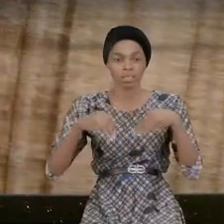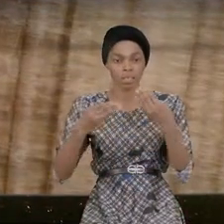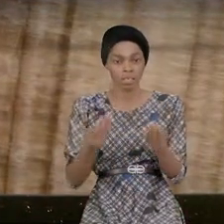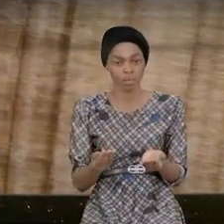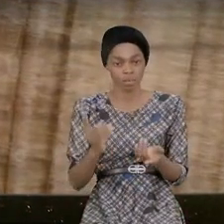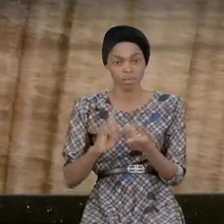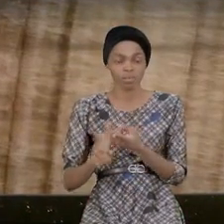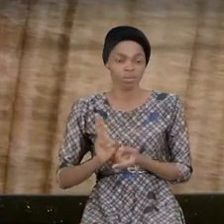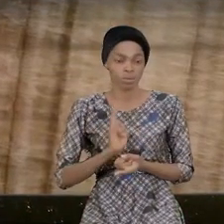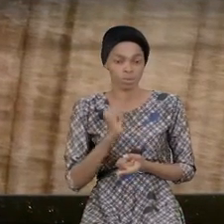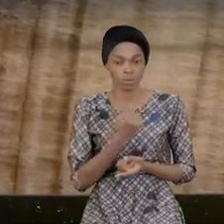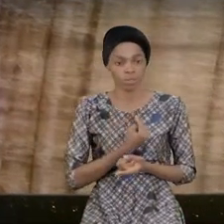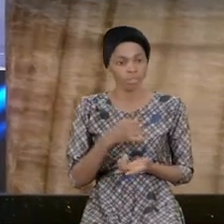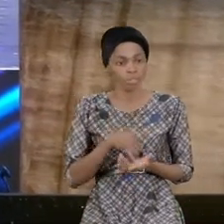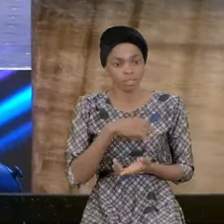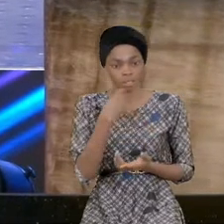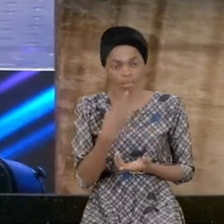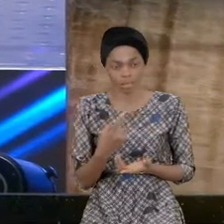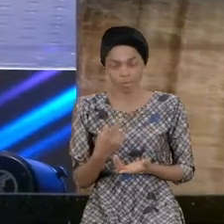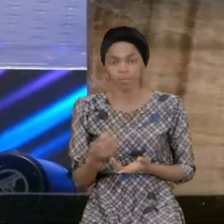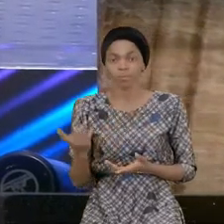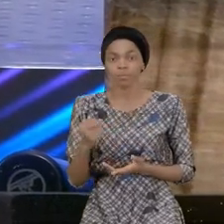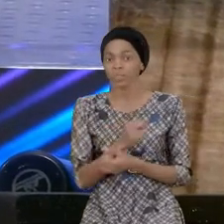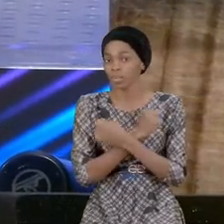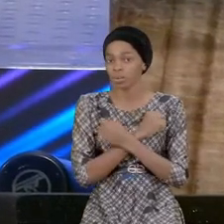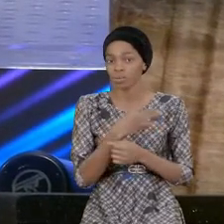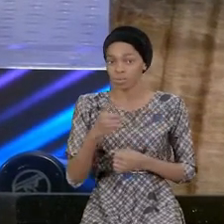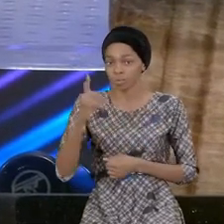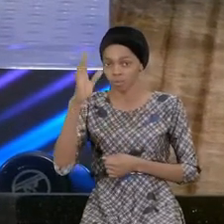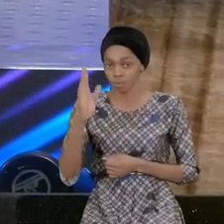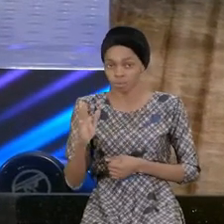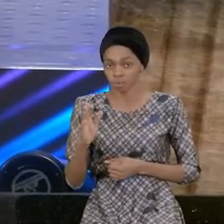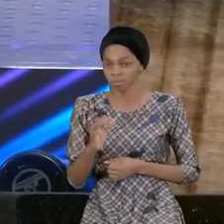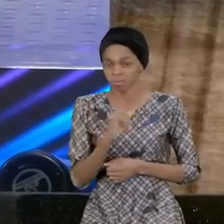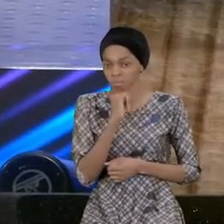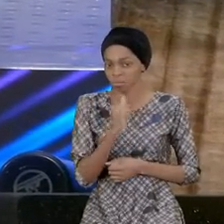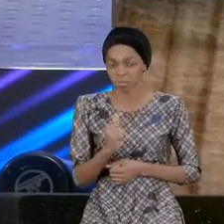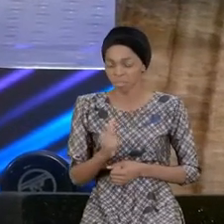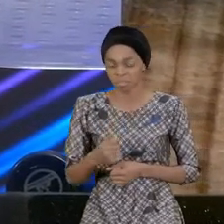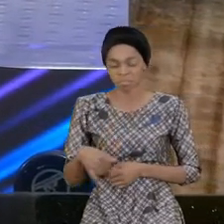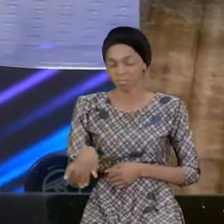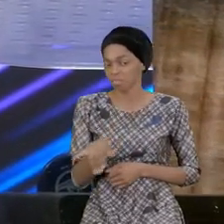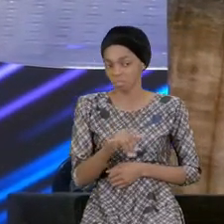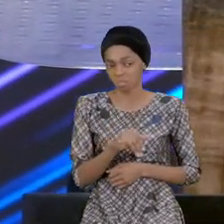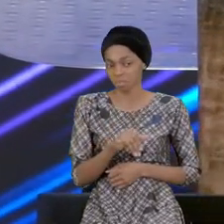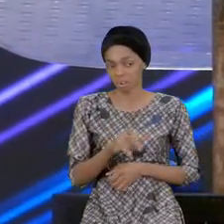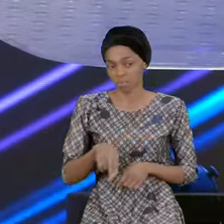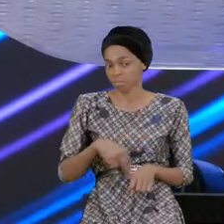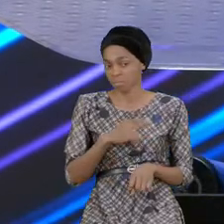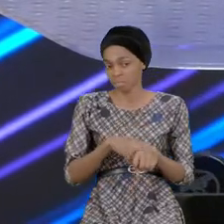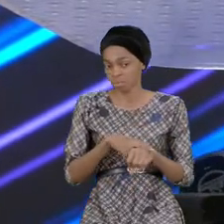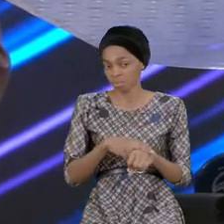given unto us. It says the love of God, not the natural love that